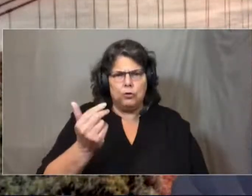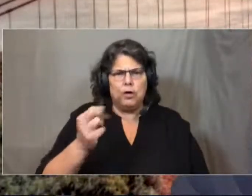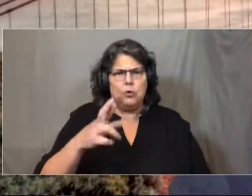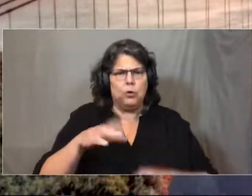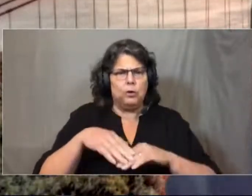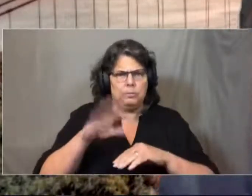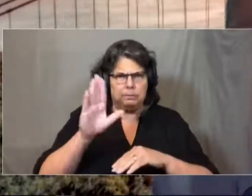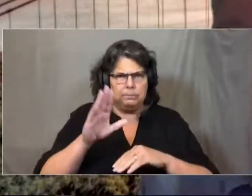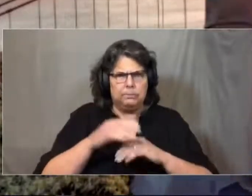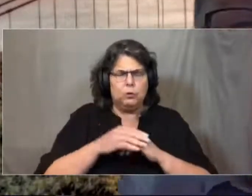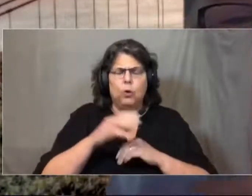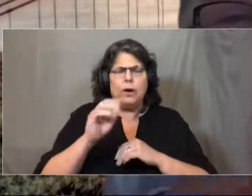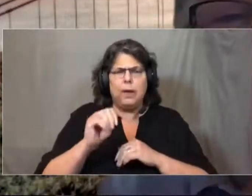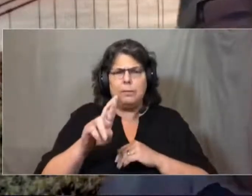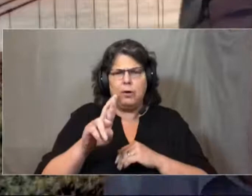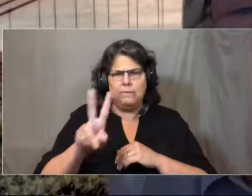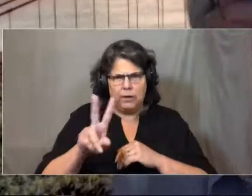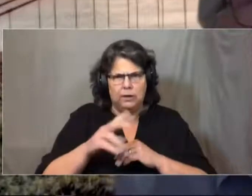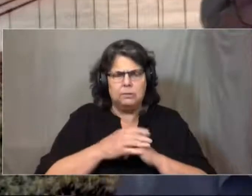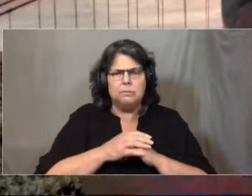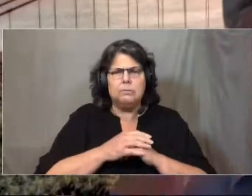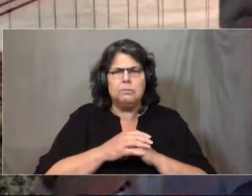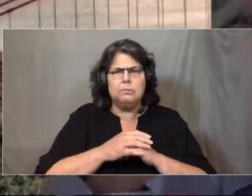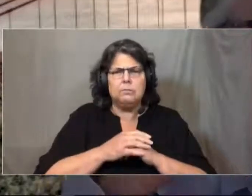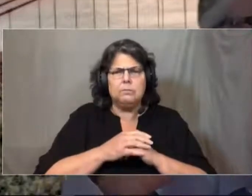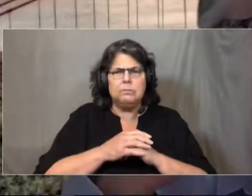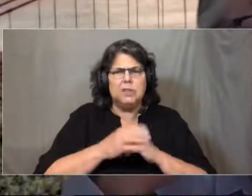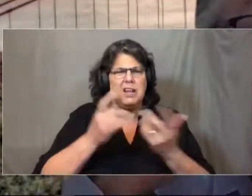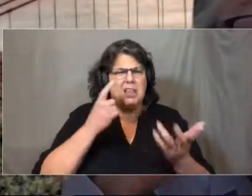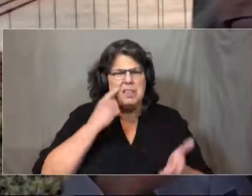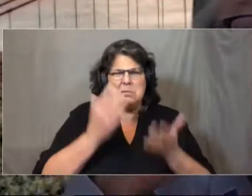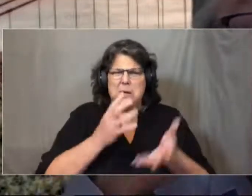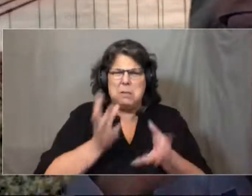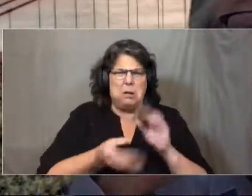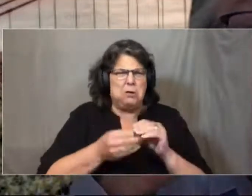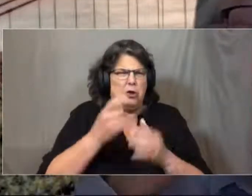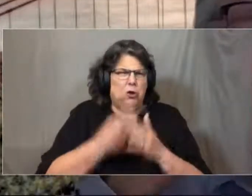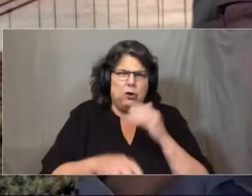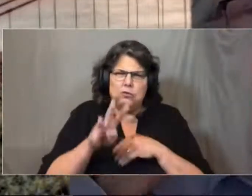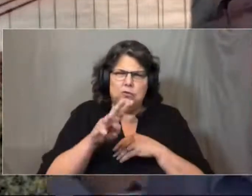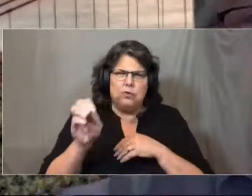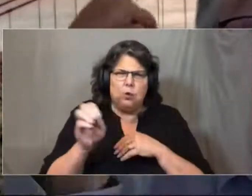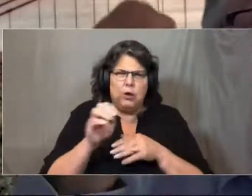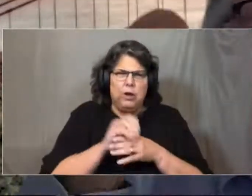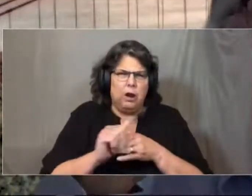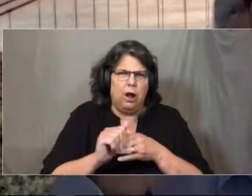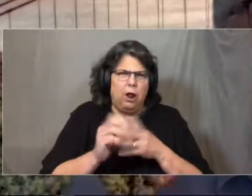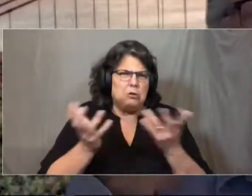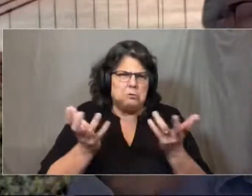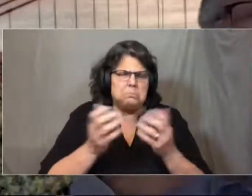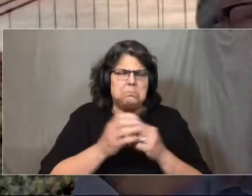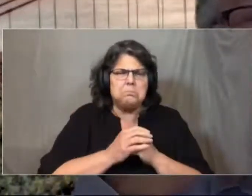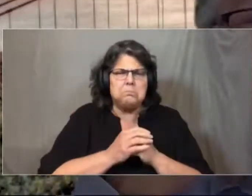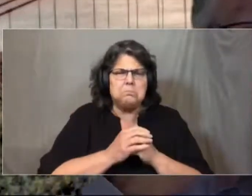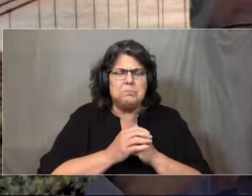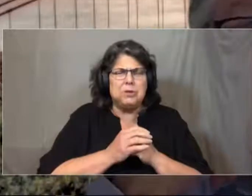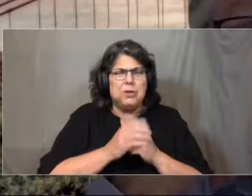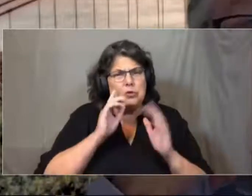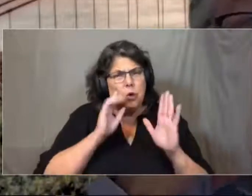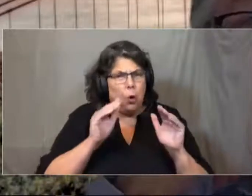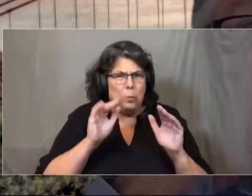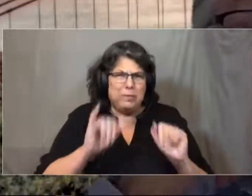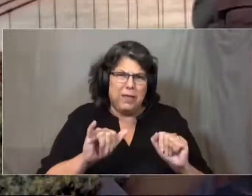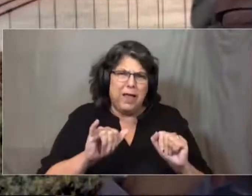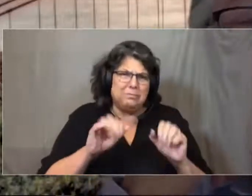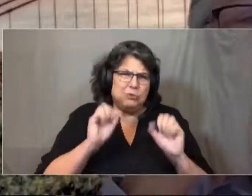this, I think, can be done for between about $40. So hopefully this is within reach,